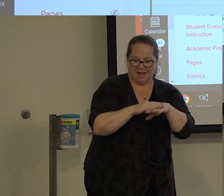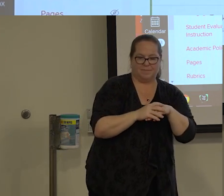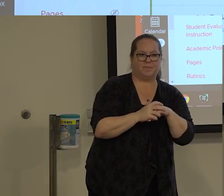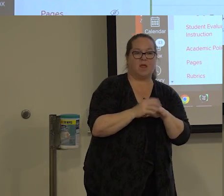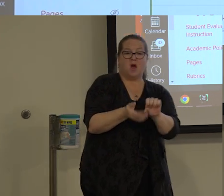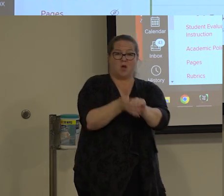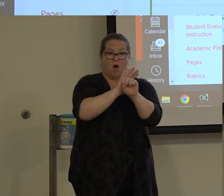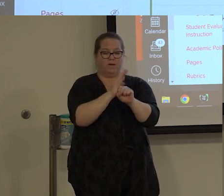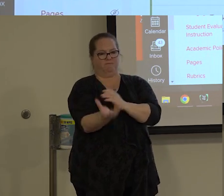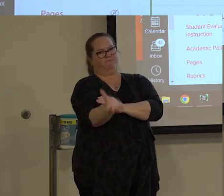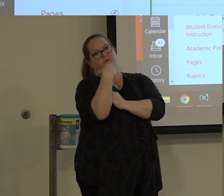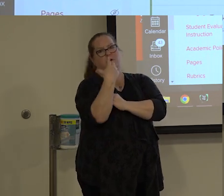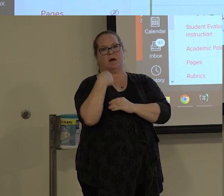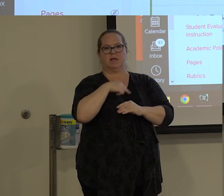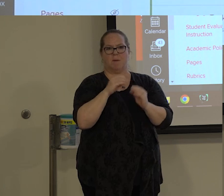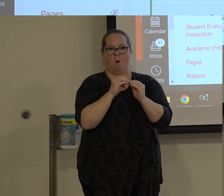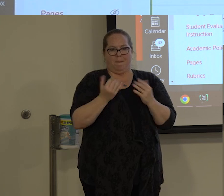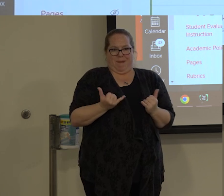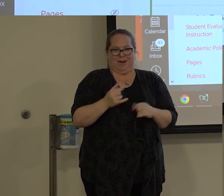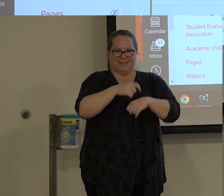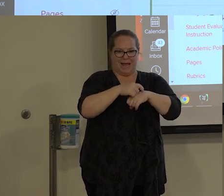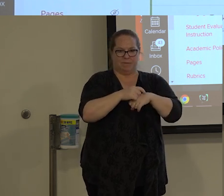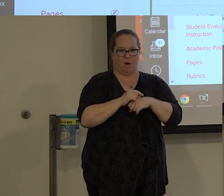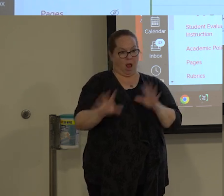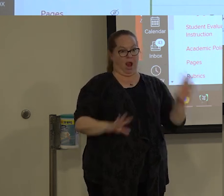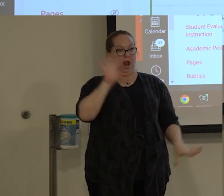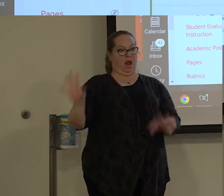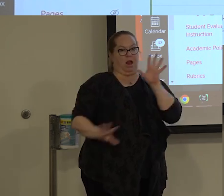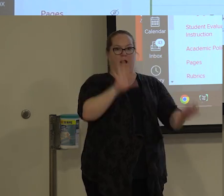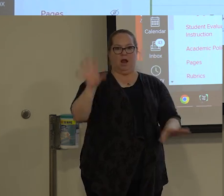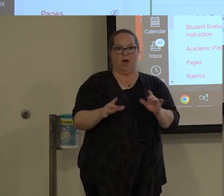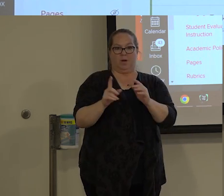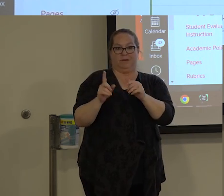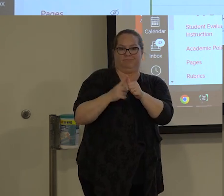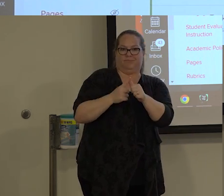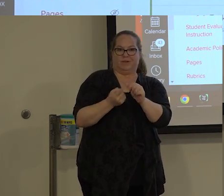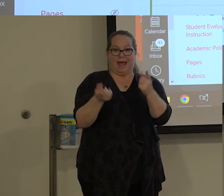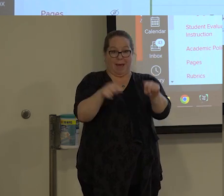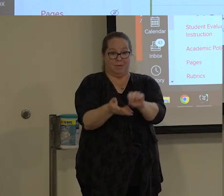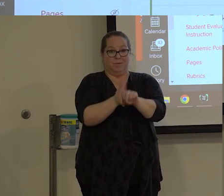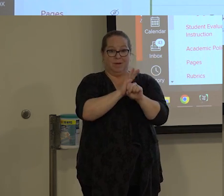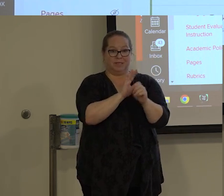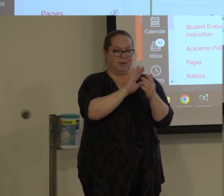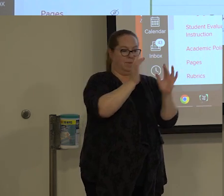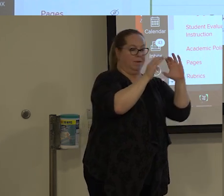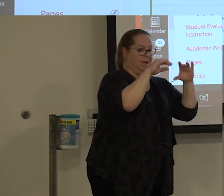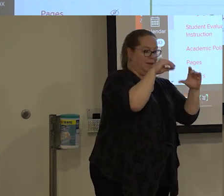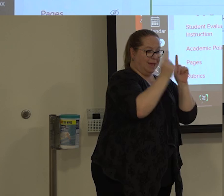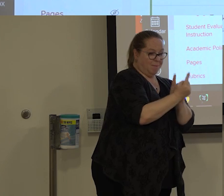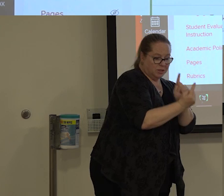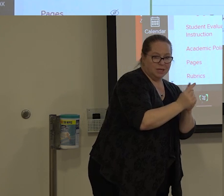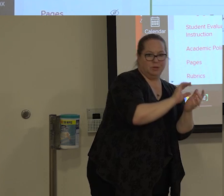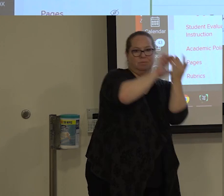COVID forced us into modern times in a lot of ways. Though we all scrambled at the initial outbreak of COVID-19 to move in-person courses online, we learned